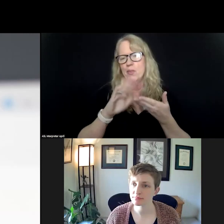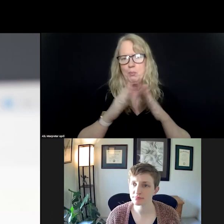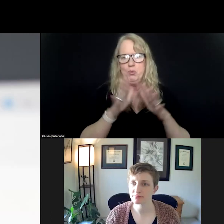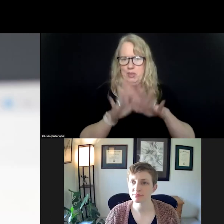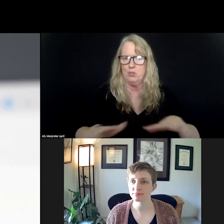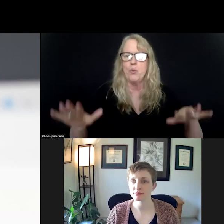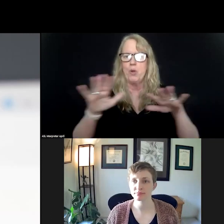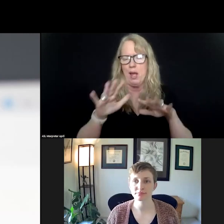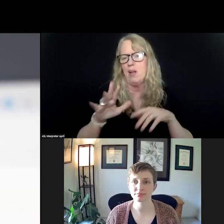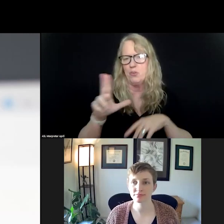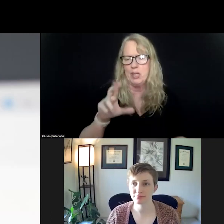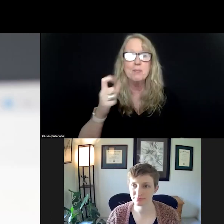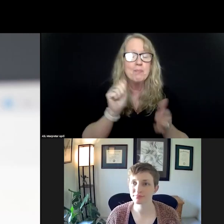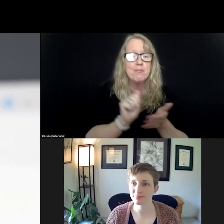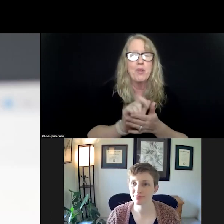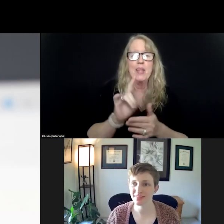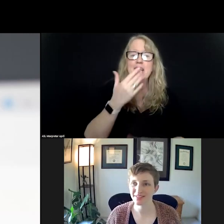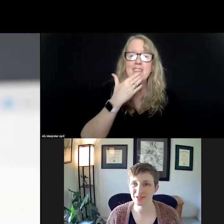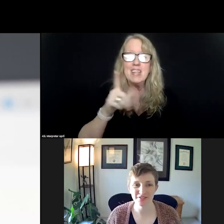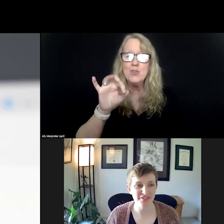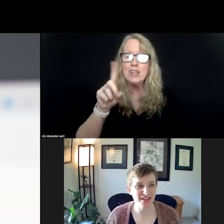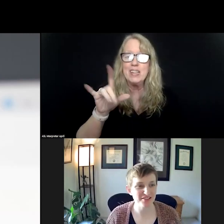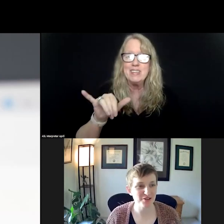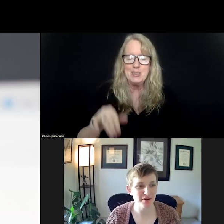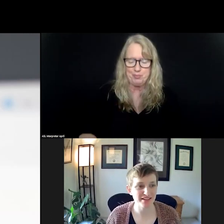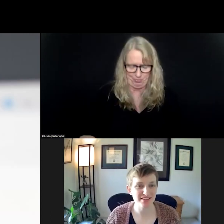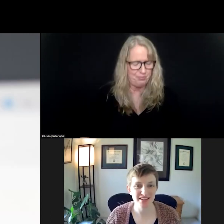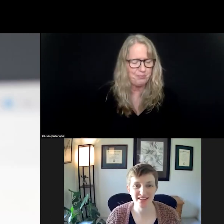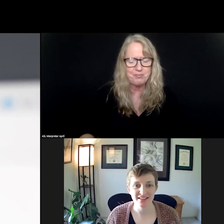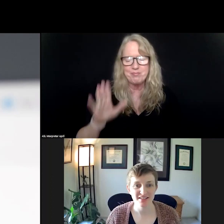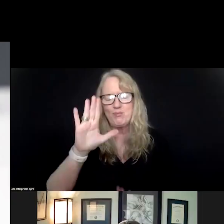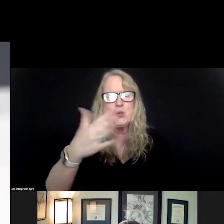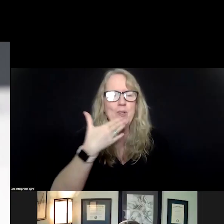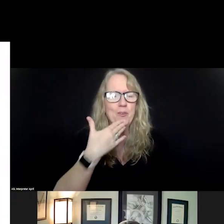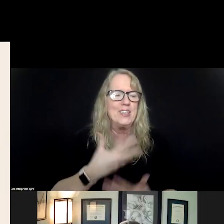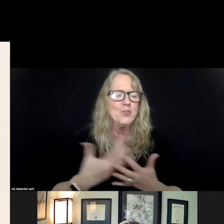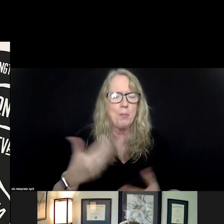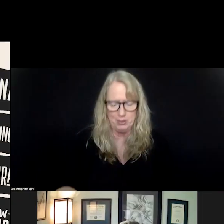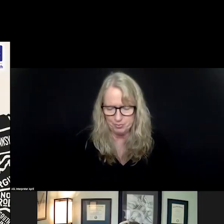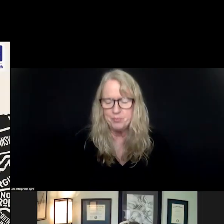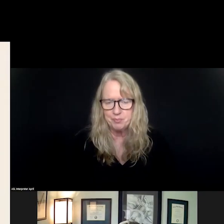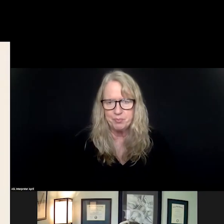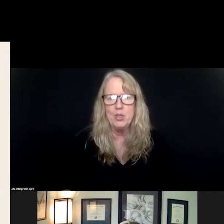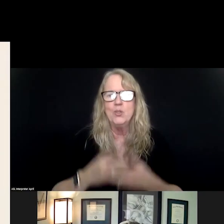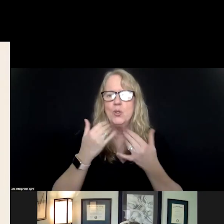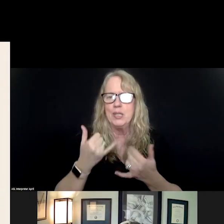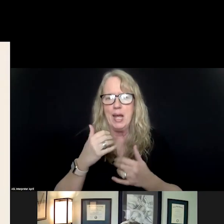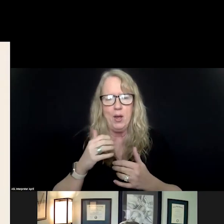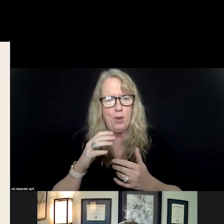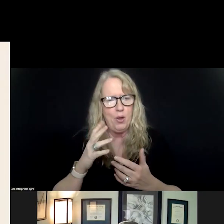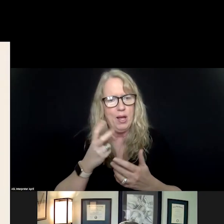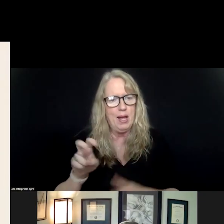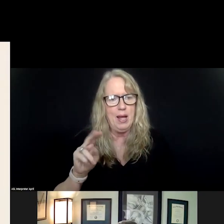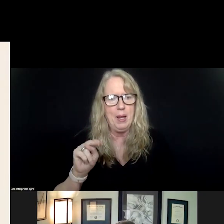And so I think that's it for me now, Lindsay. Thank you. Wonderful. Thank you so much. All right, well, let's transition to our NASH